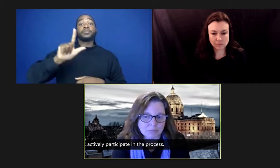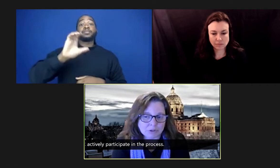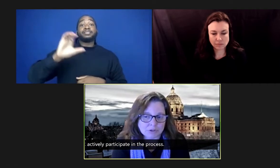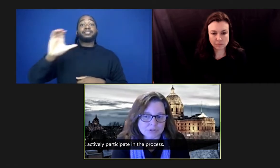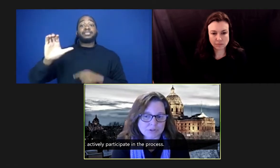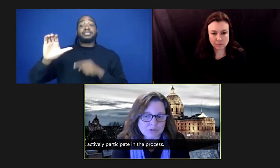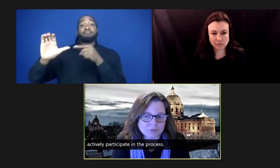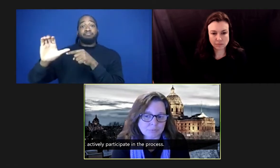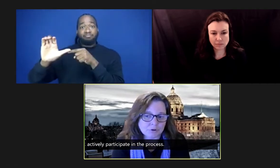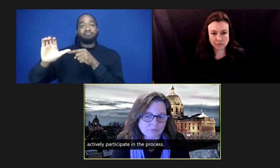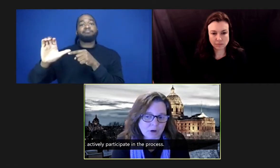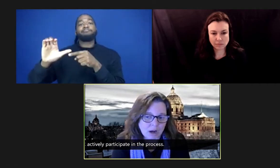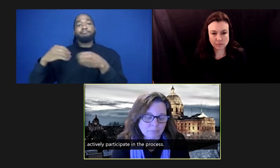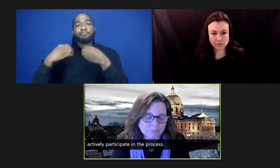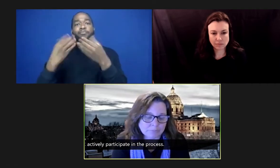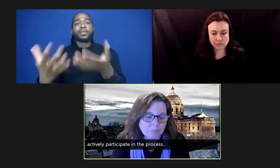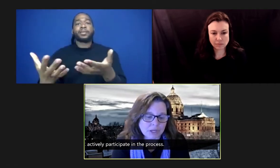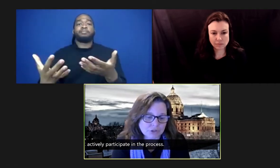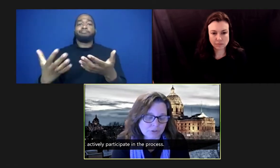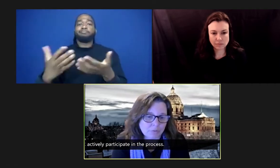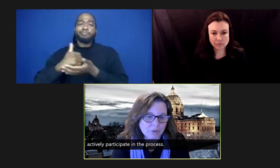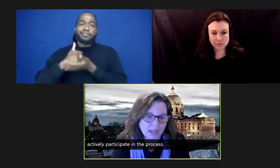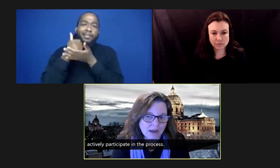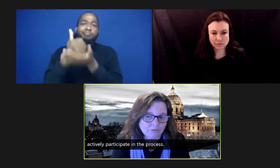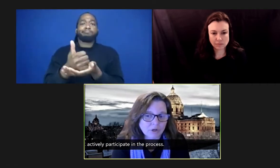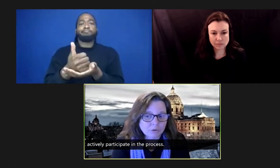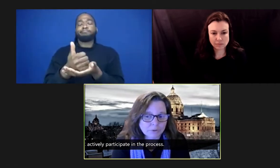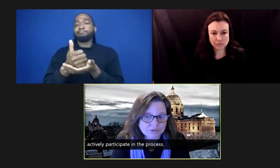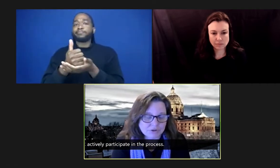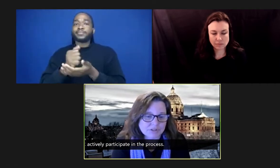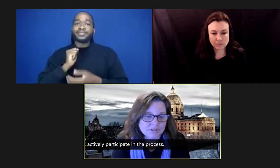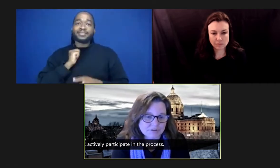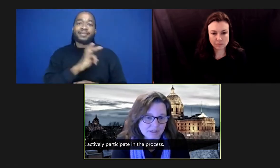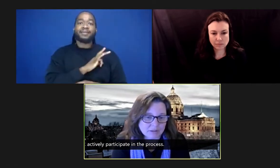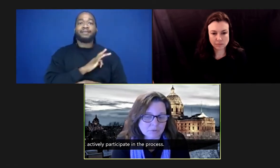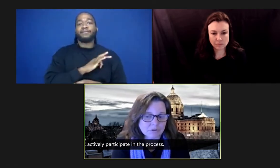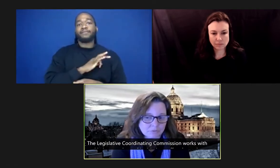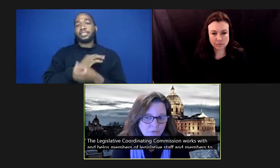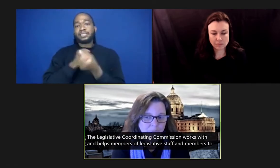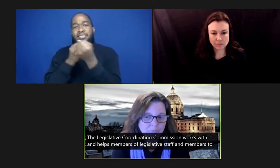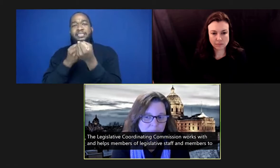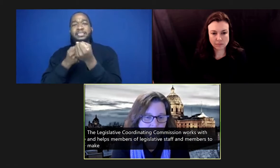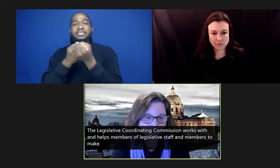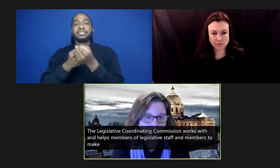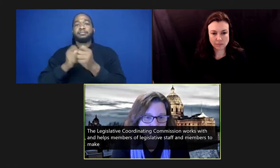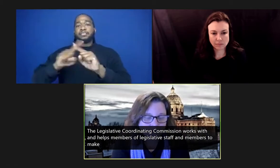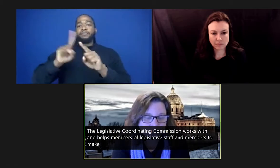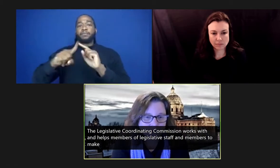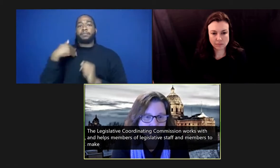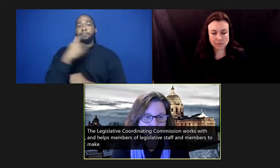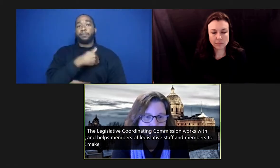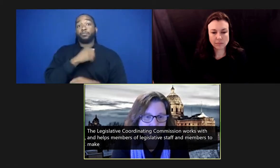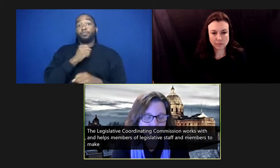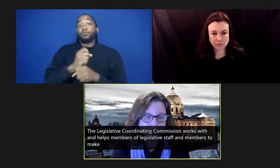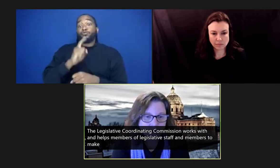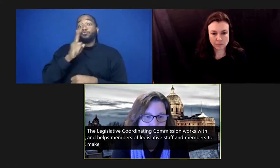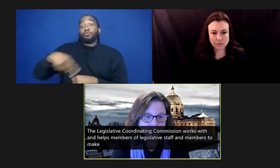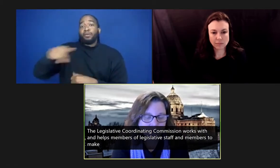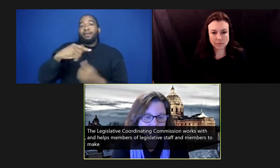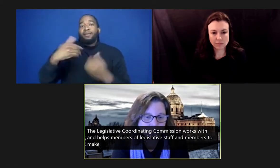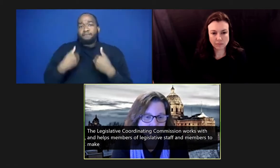and members to make sure that we have resources available for people.